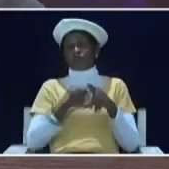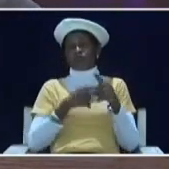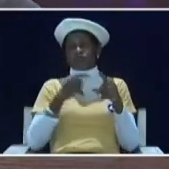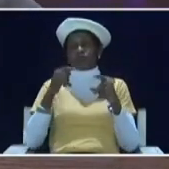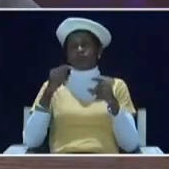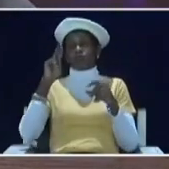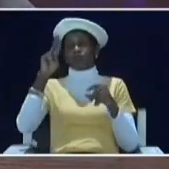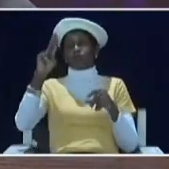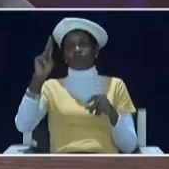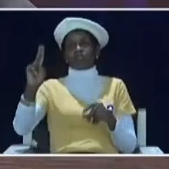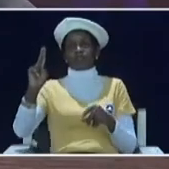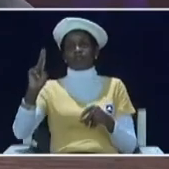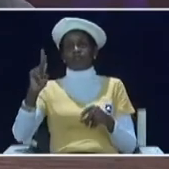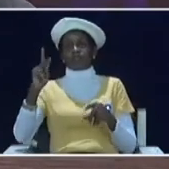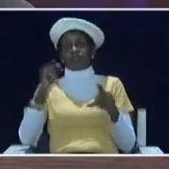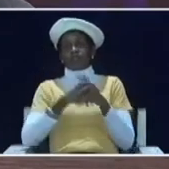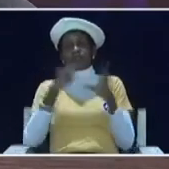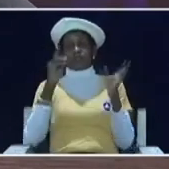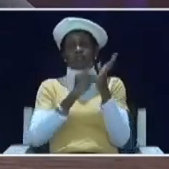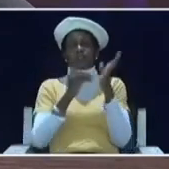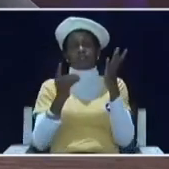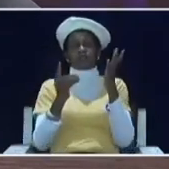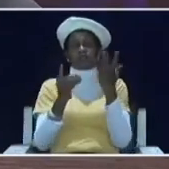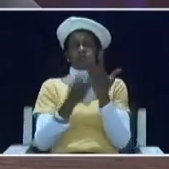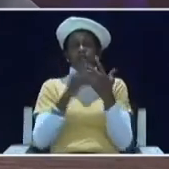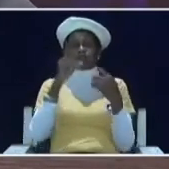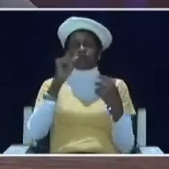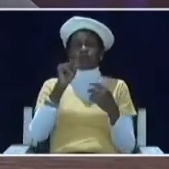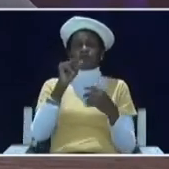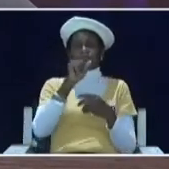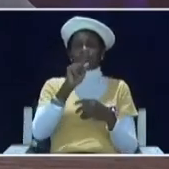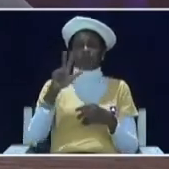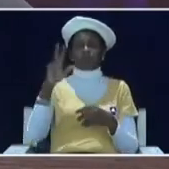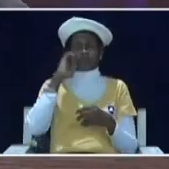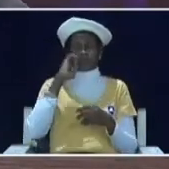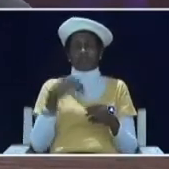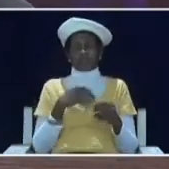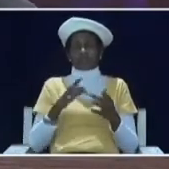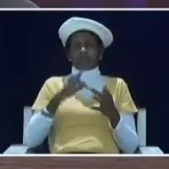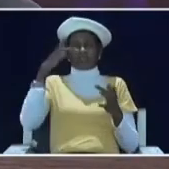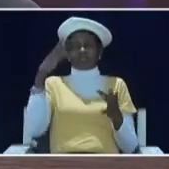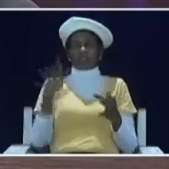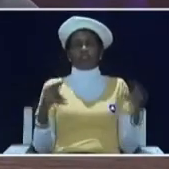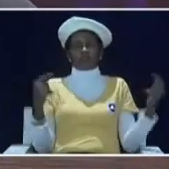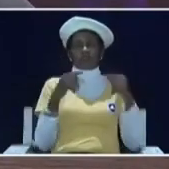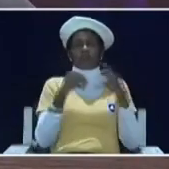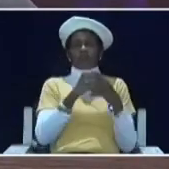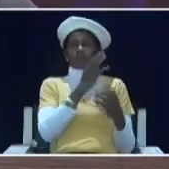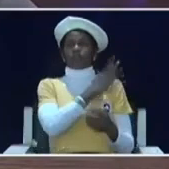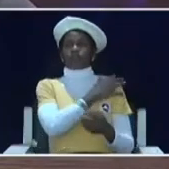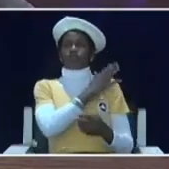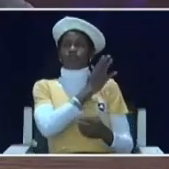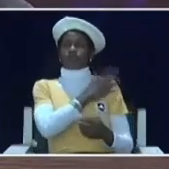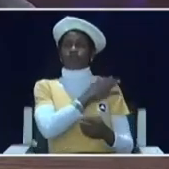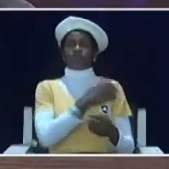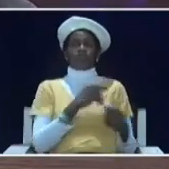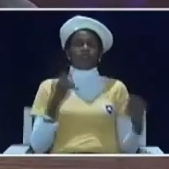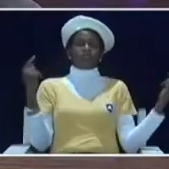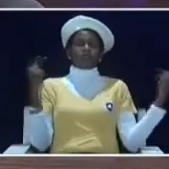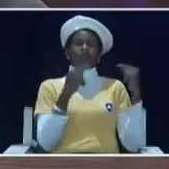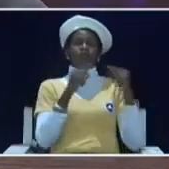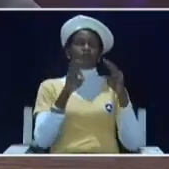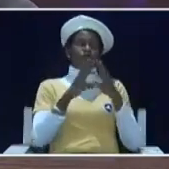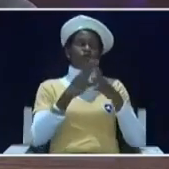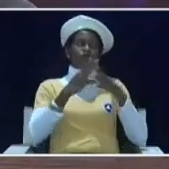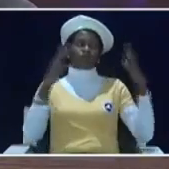Kingdom. In December 2023, he felt a sharp pain in his shoulder. The pain was so